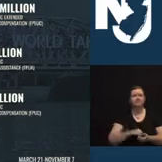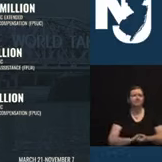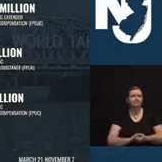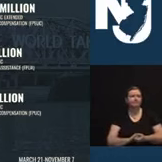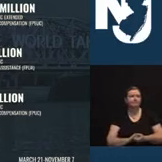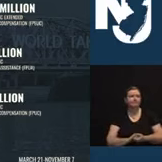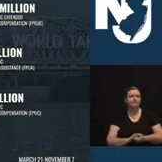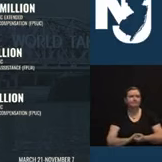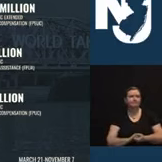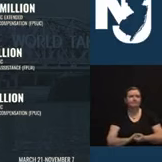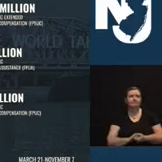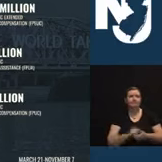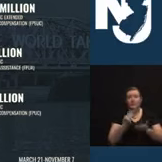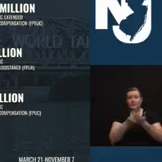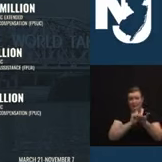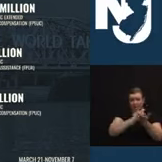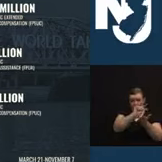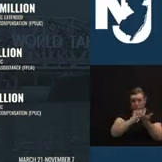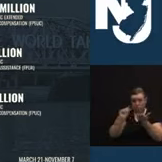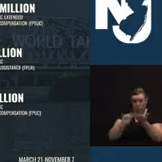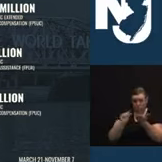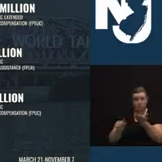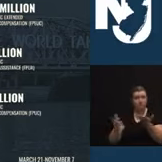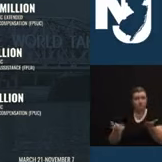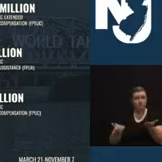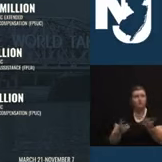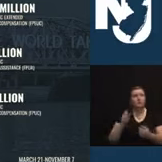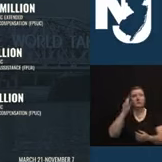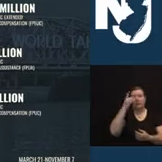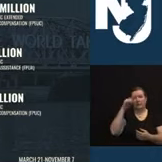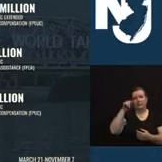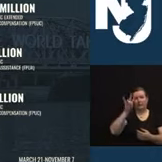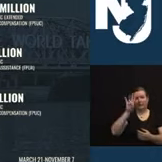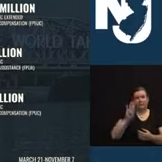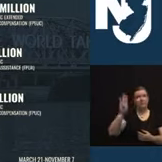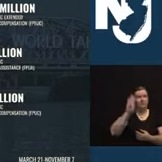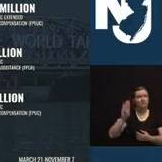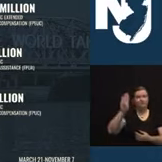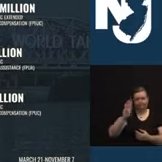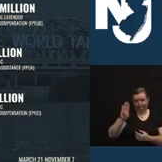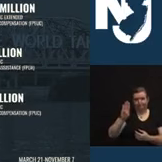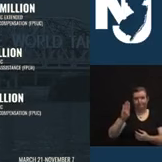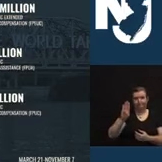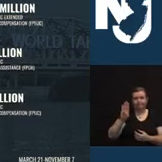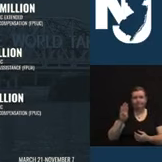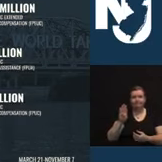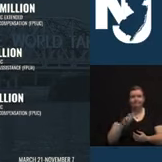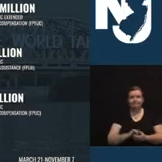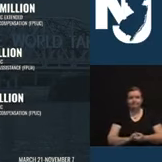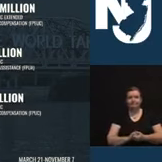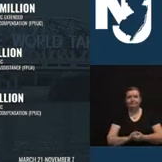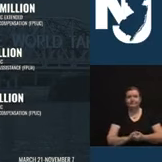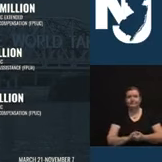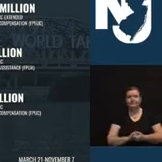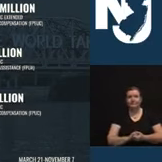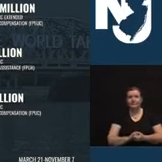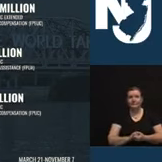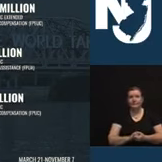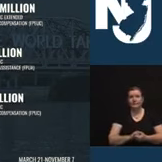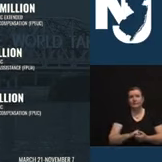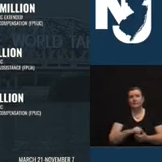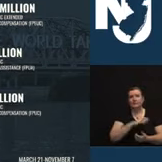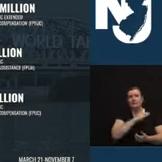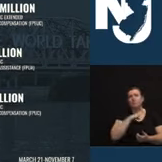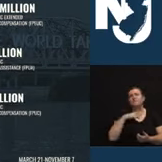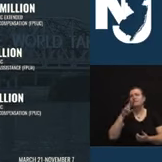$18.7 billion has been released to unemployed and underemployed workers. Commissioner Rob Angelo and his team continue to